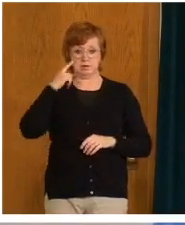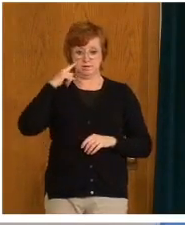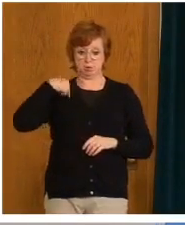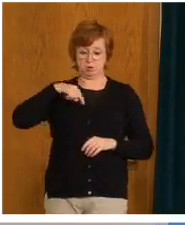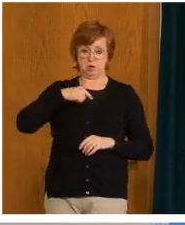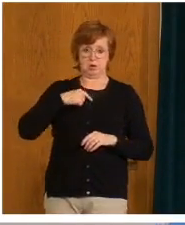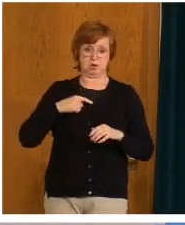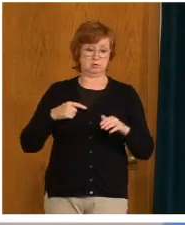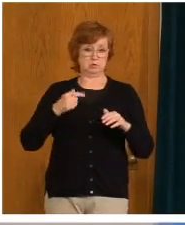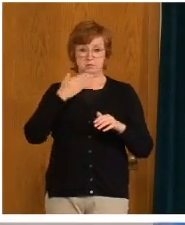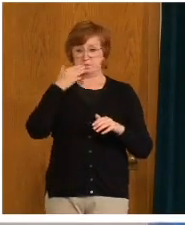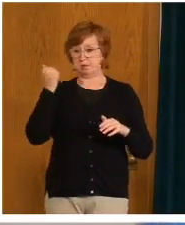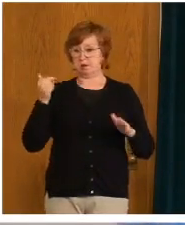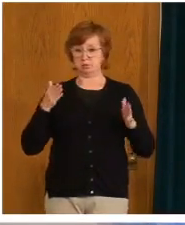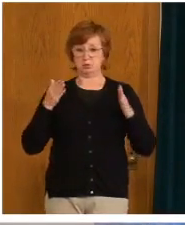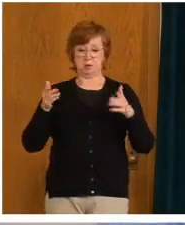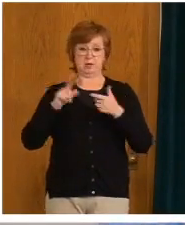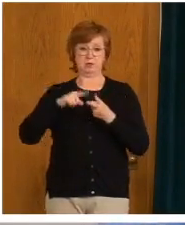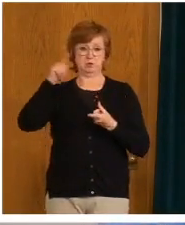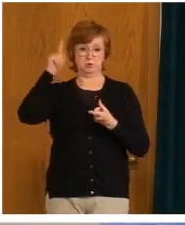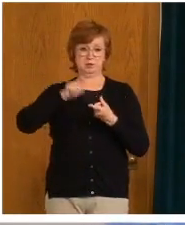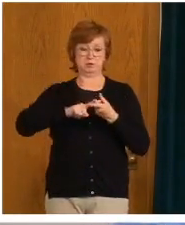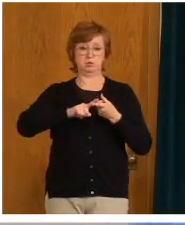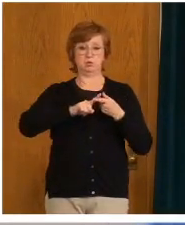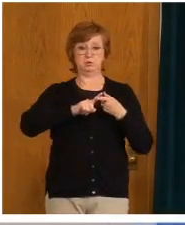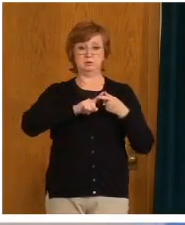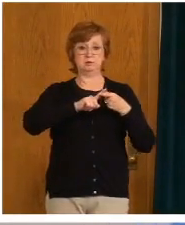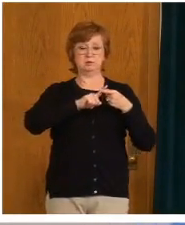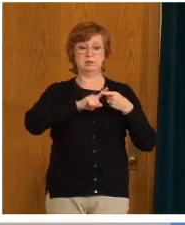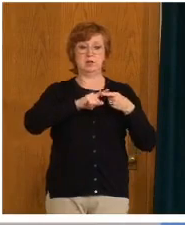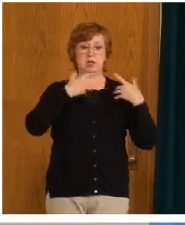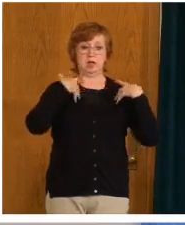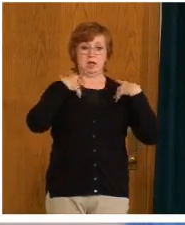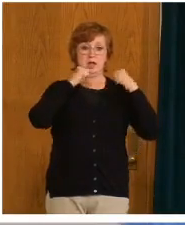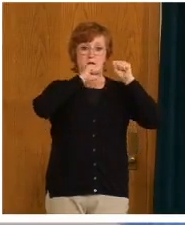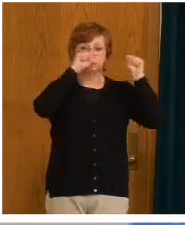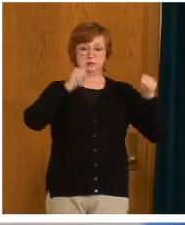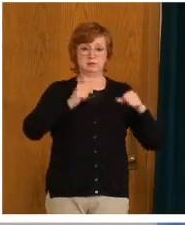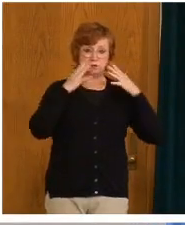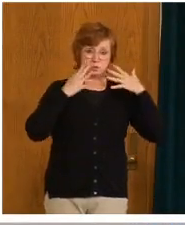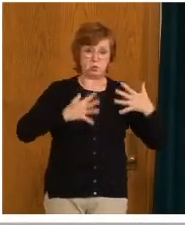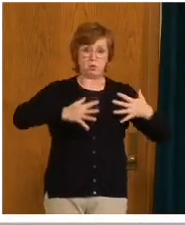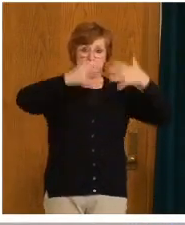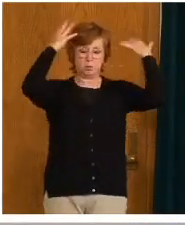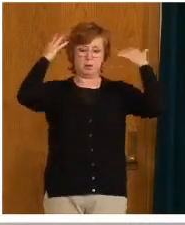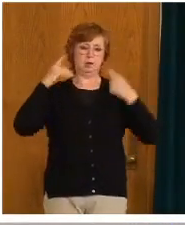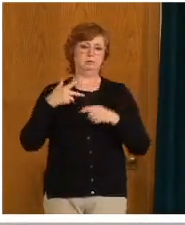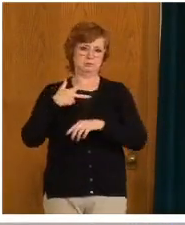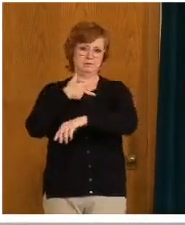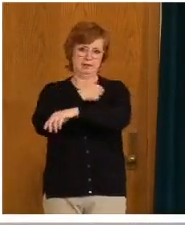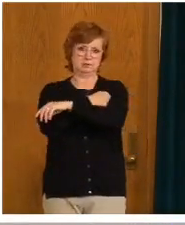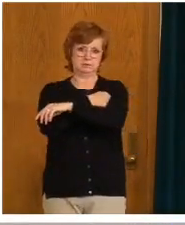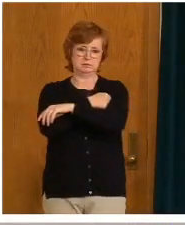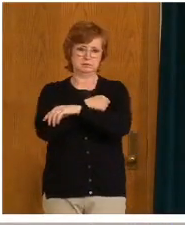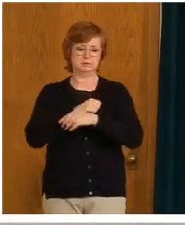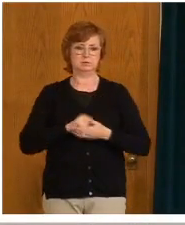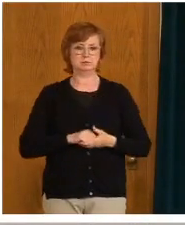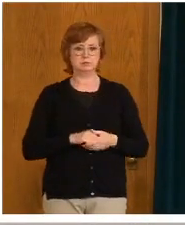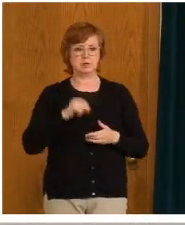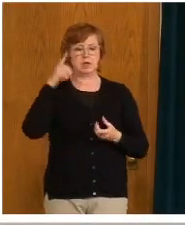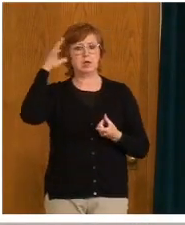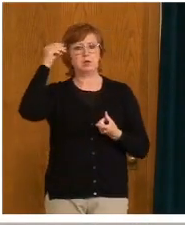tool to reduce pressure on our healthcare system, as well as reduce our infections across the